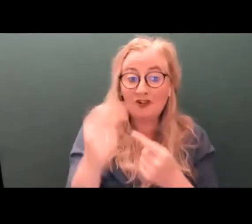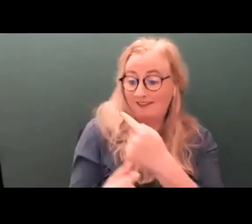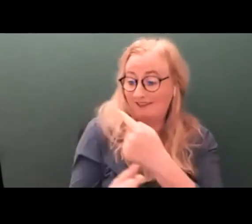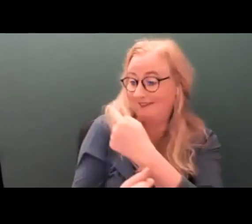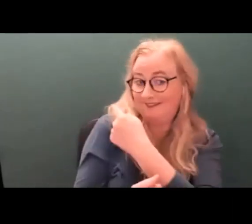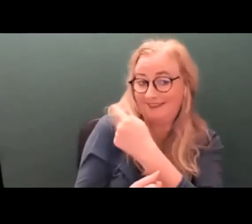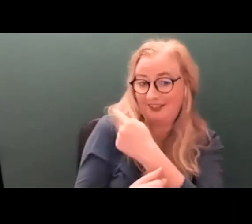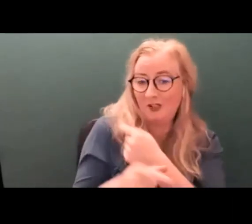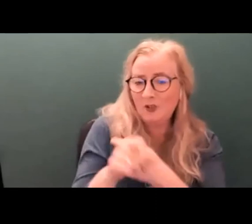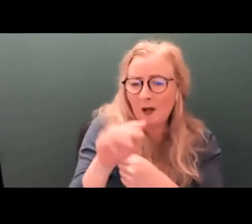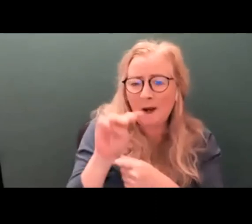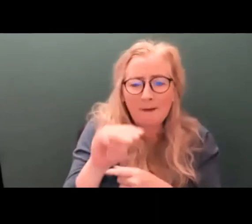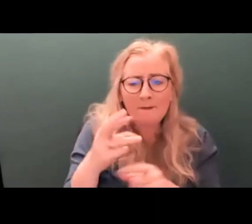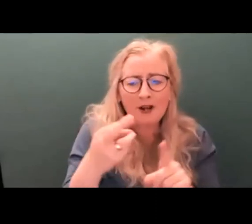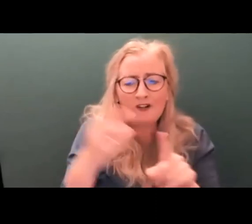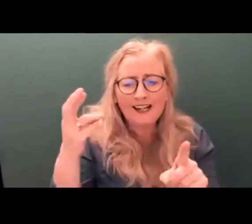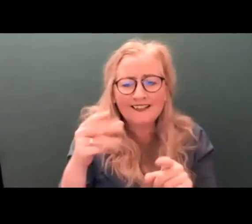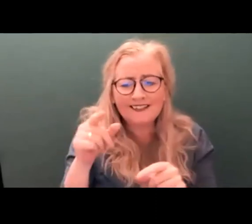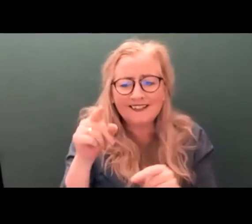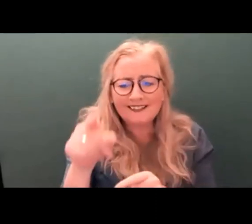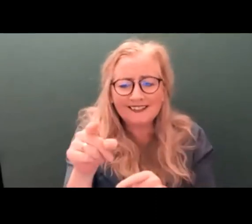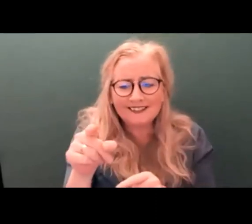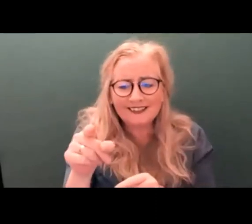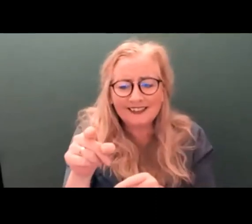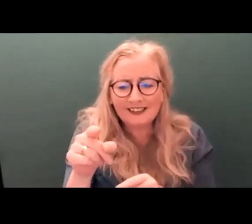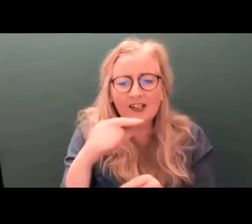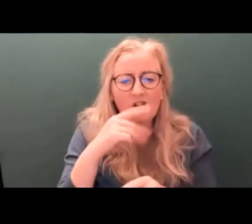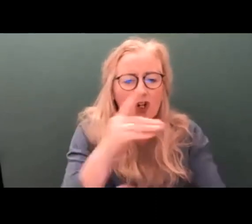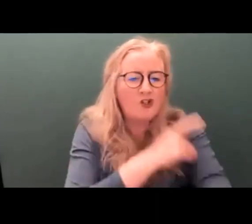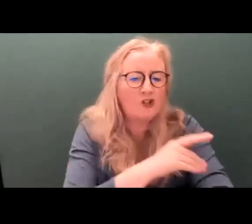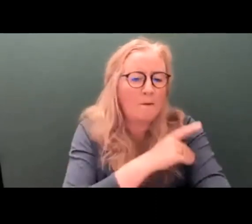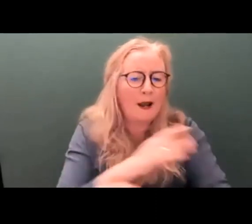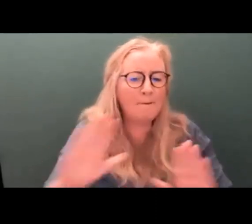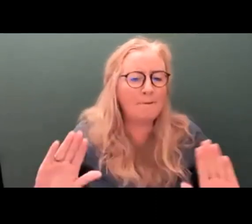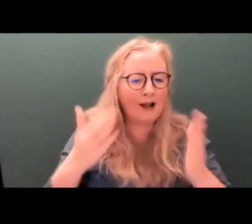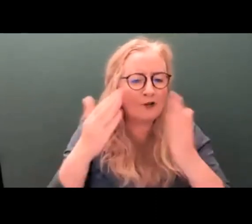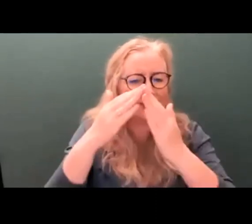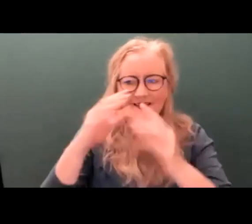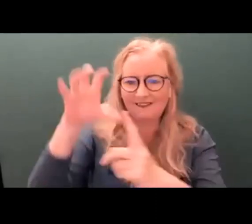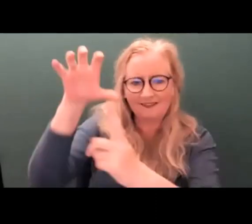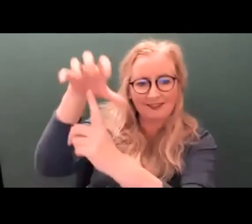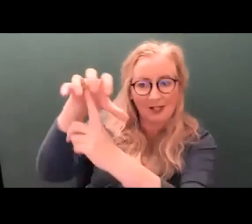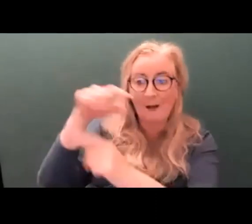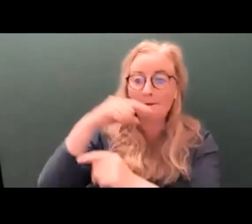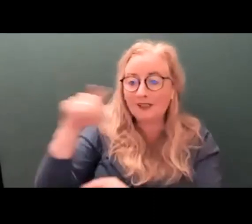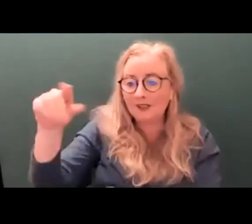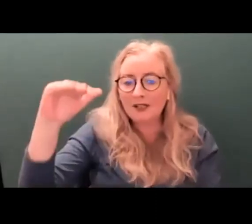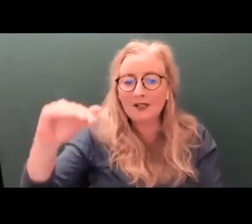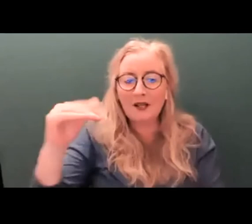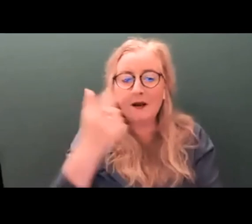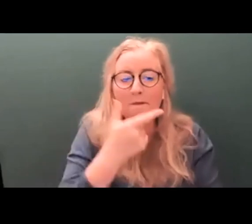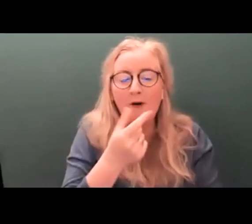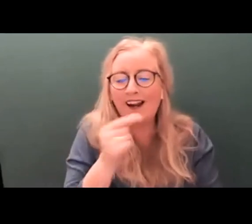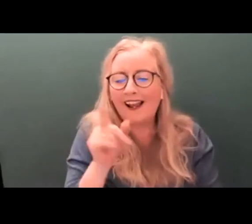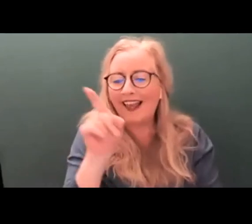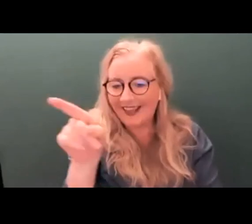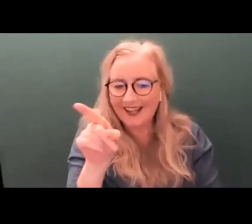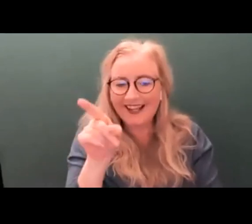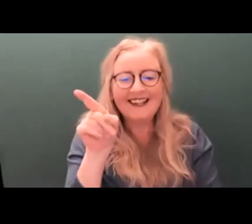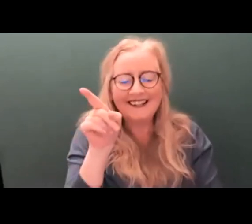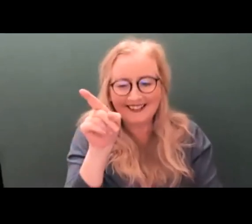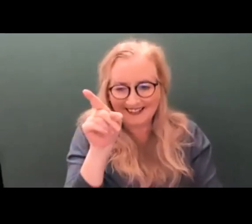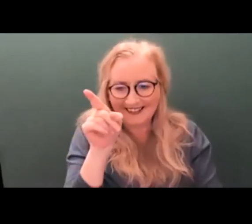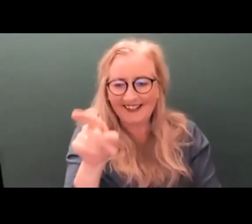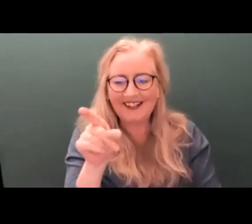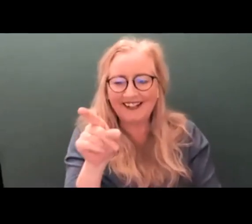you might recognize it, the Hellfire Club in the top of the Dublin Mountains. But the little boy is one of ours who's attended